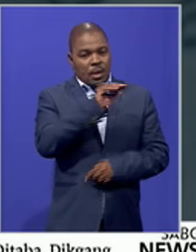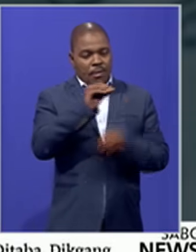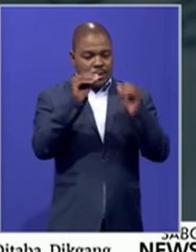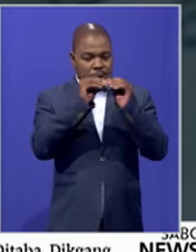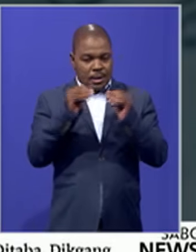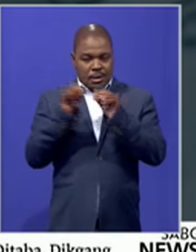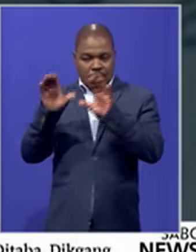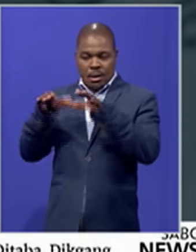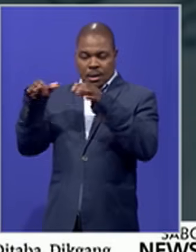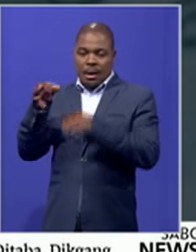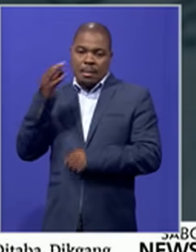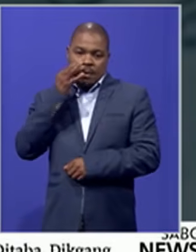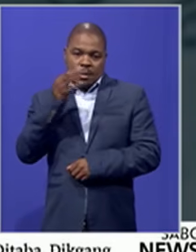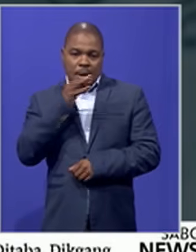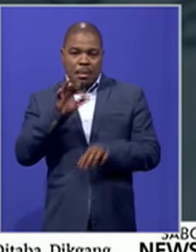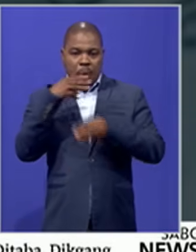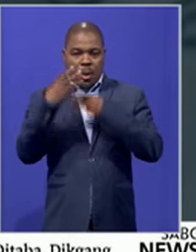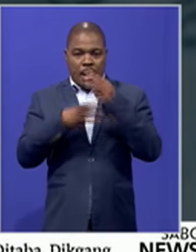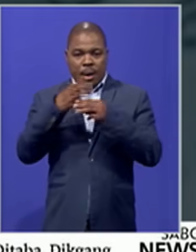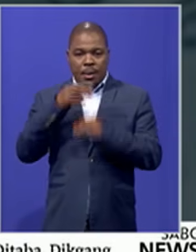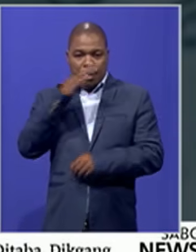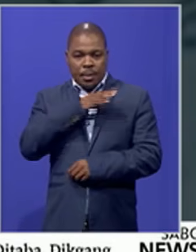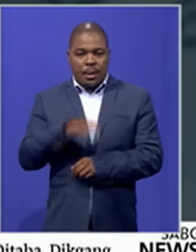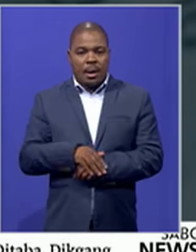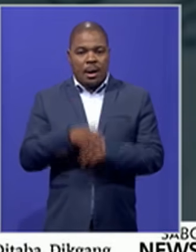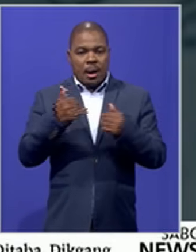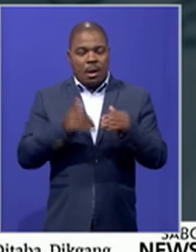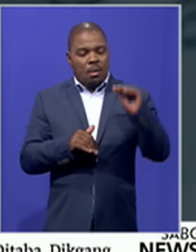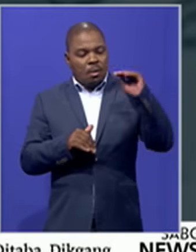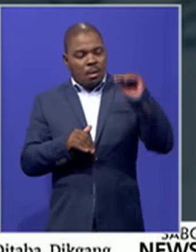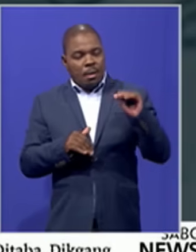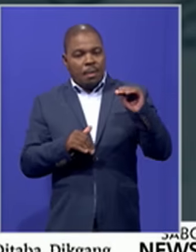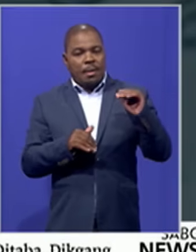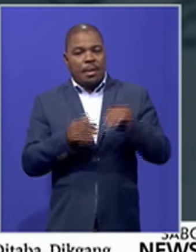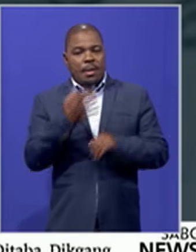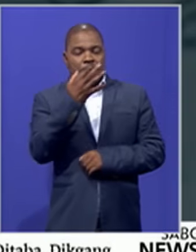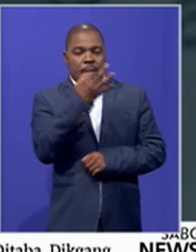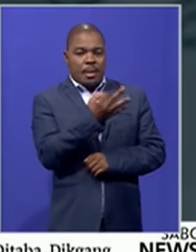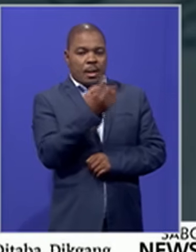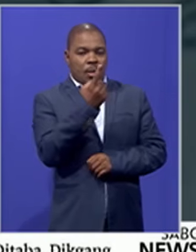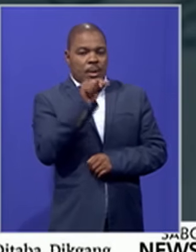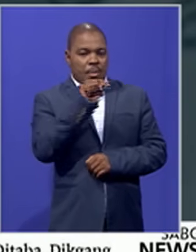gore tlhokego ya mešomo e theogetše go ya diperesenteng tše